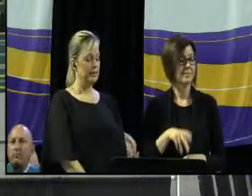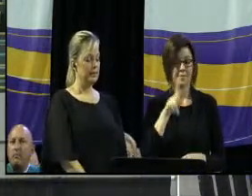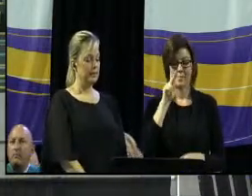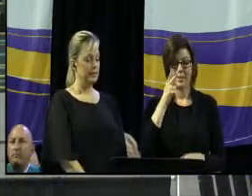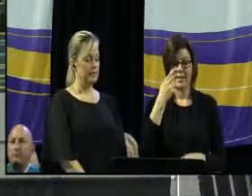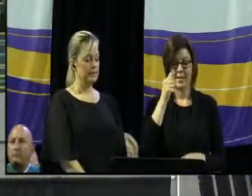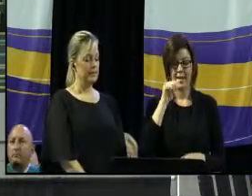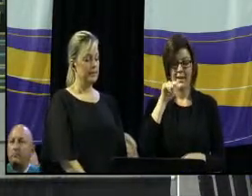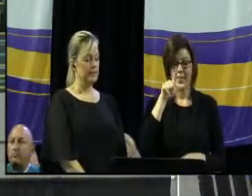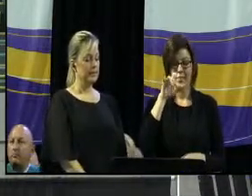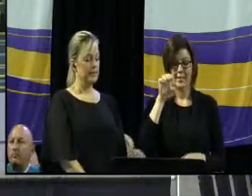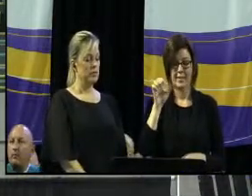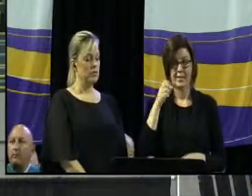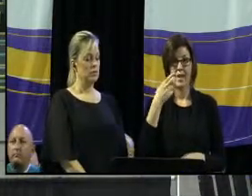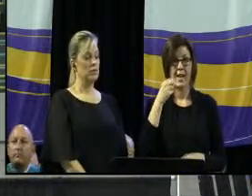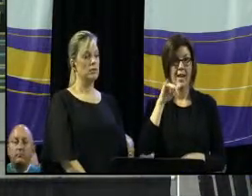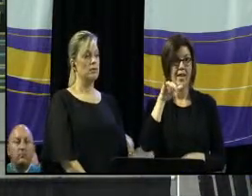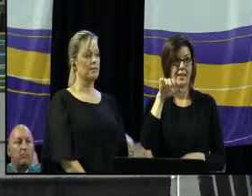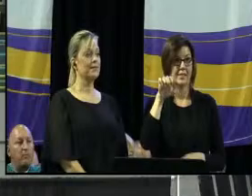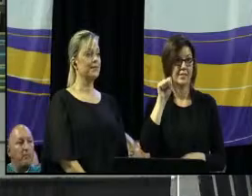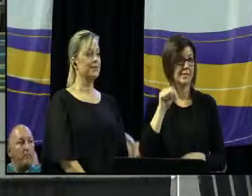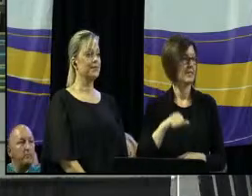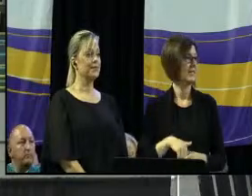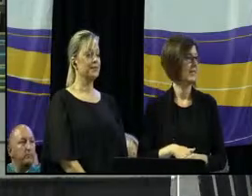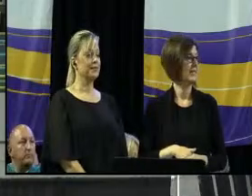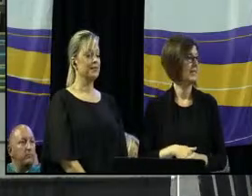Kylie Charisse Hayes.